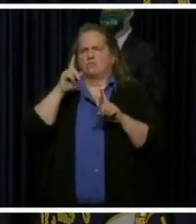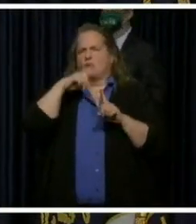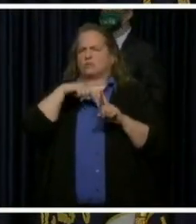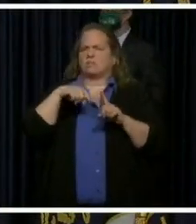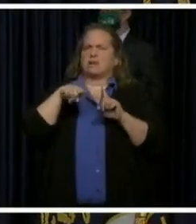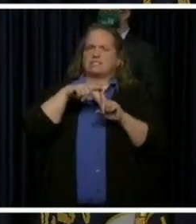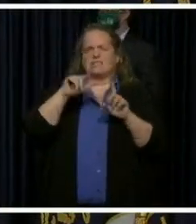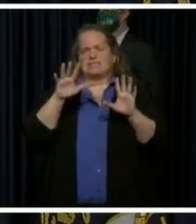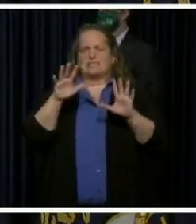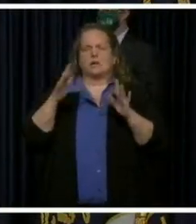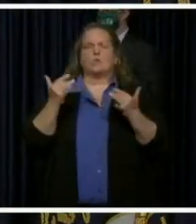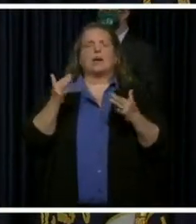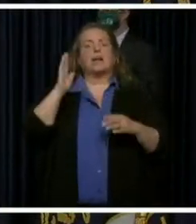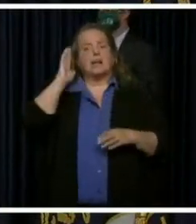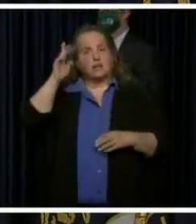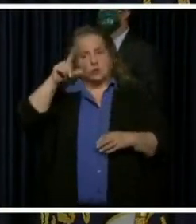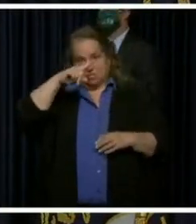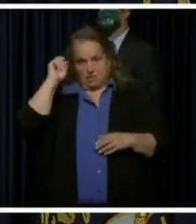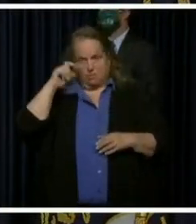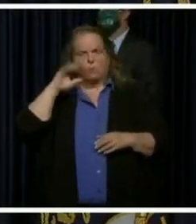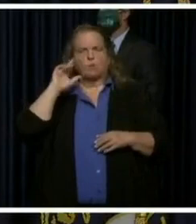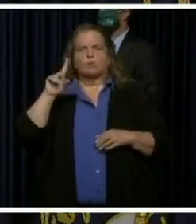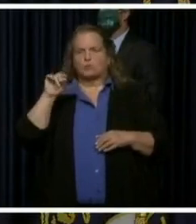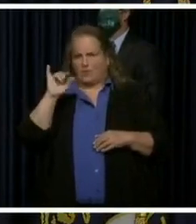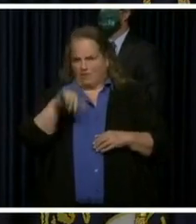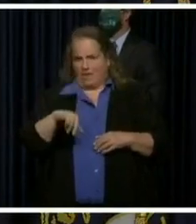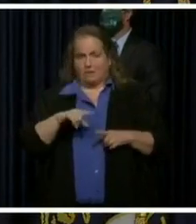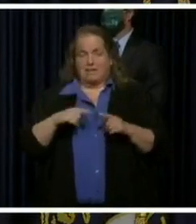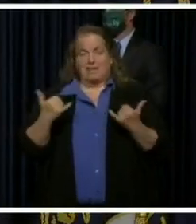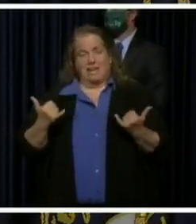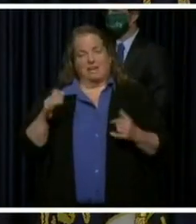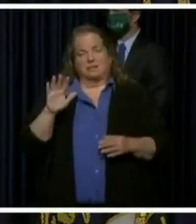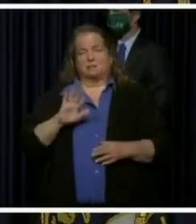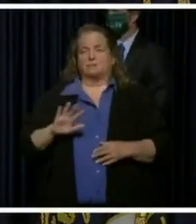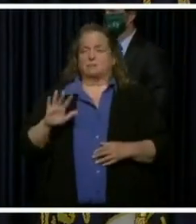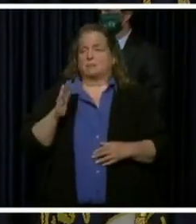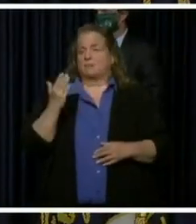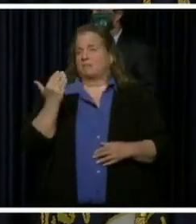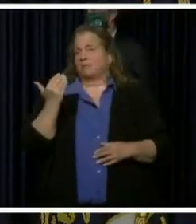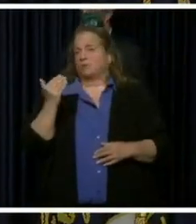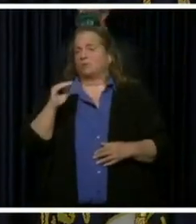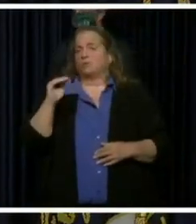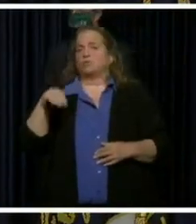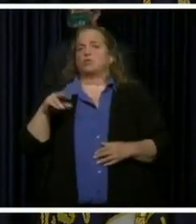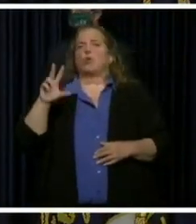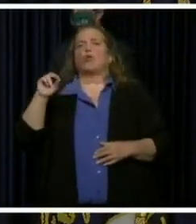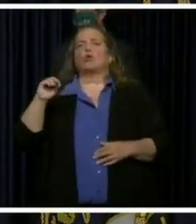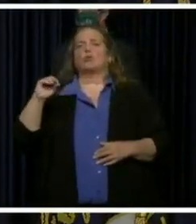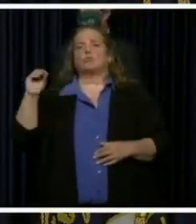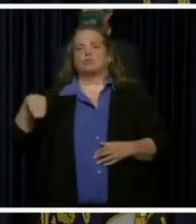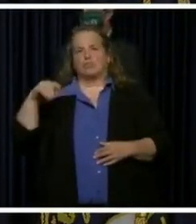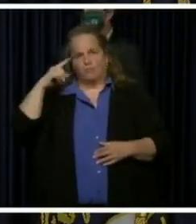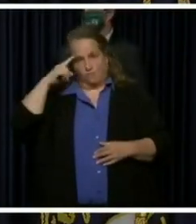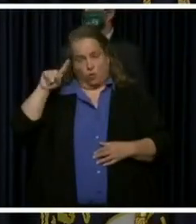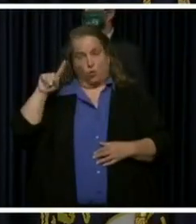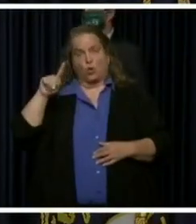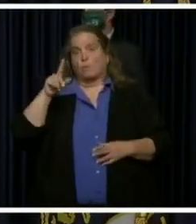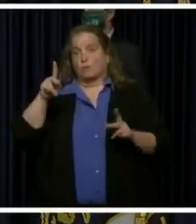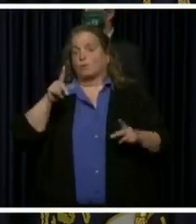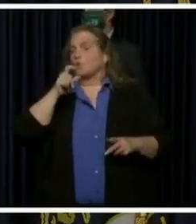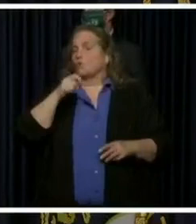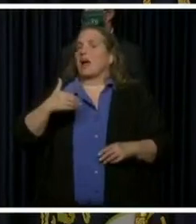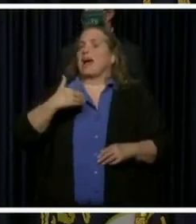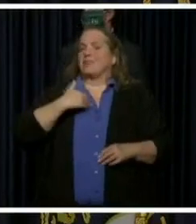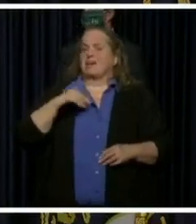now, I see a range anywhere from, I'm rounding, 15% to 30% for asymptomatic. And so I've